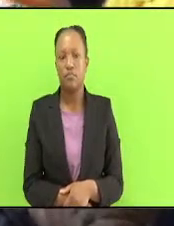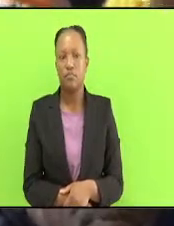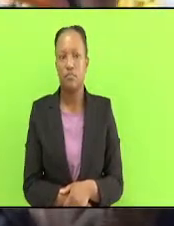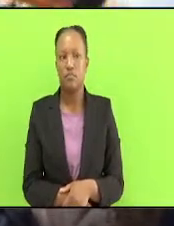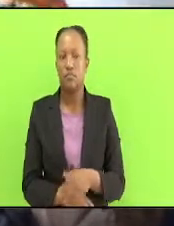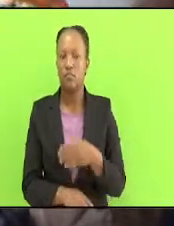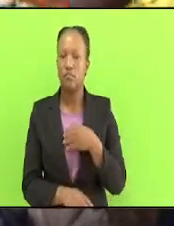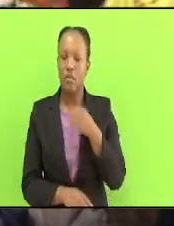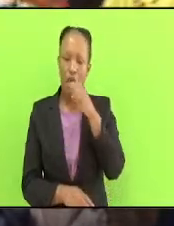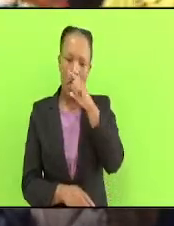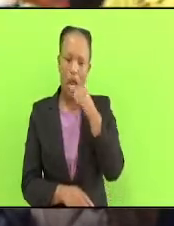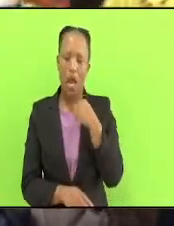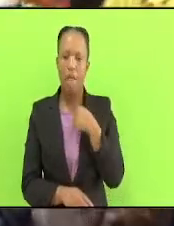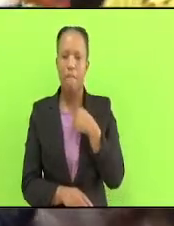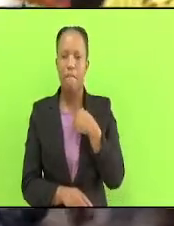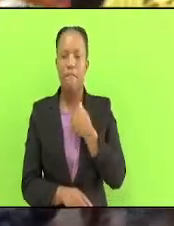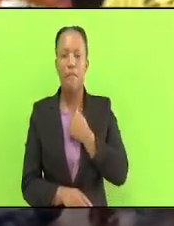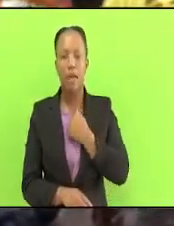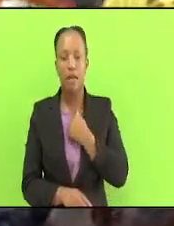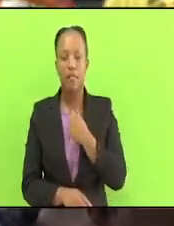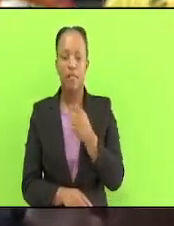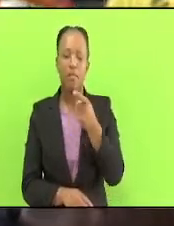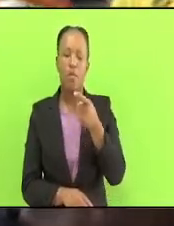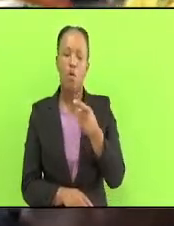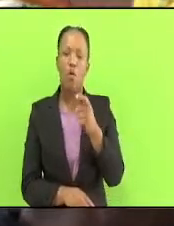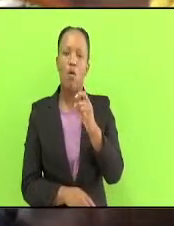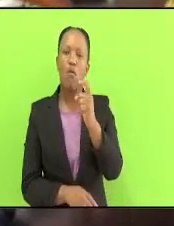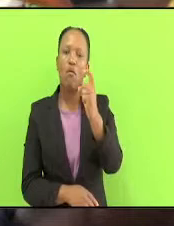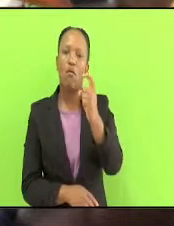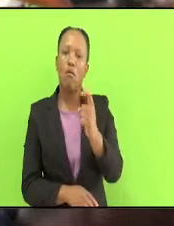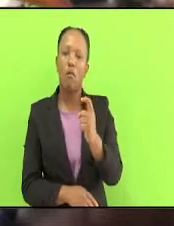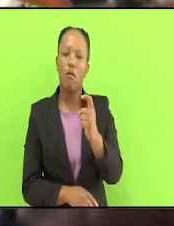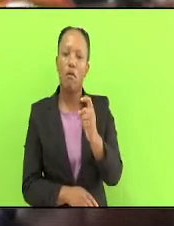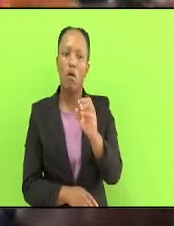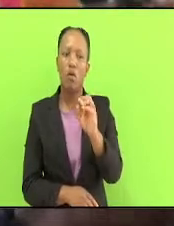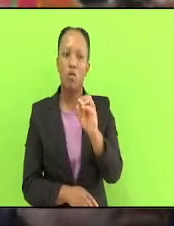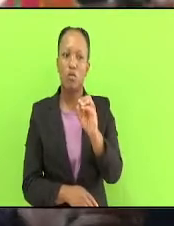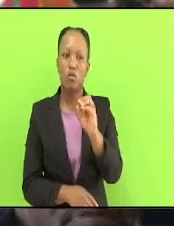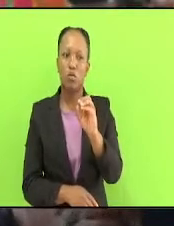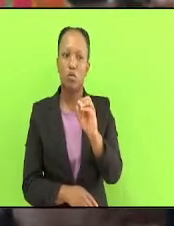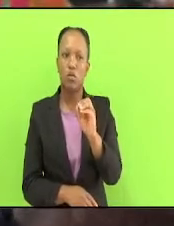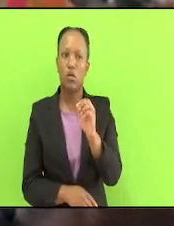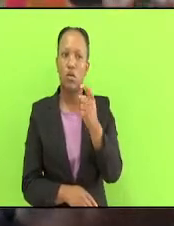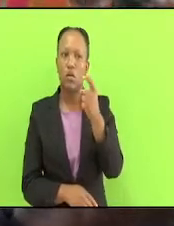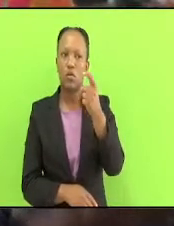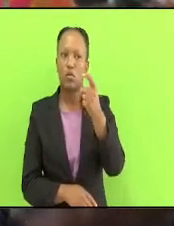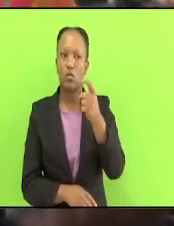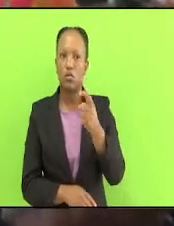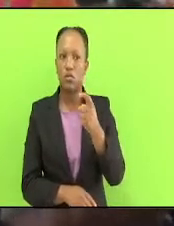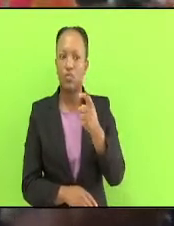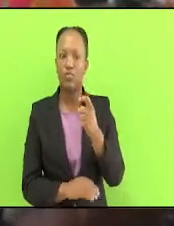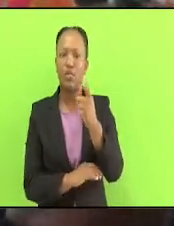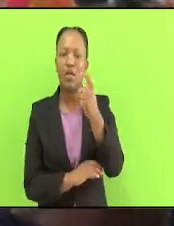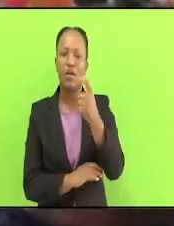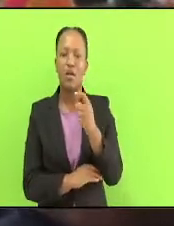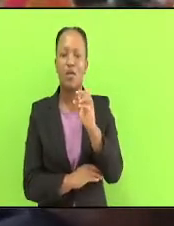ke Xolane Maqanda. My name is Olane Makanda. Maqanda.